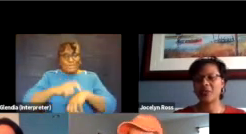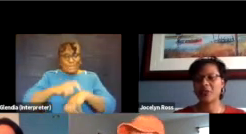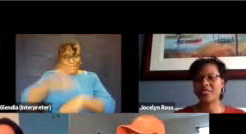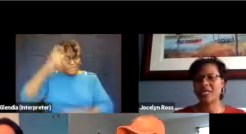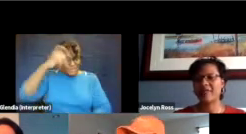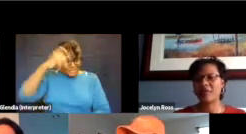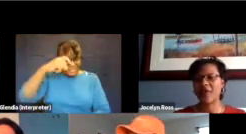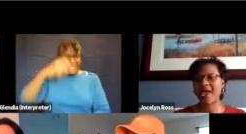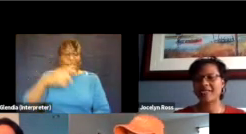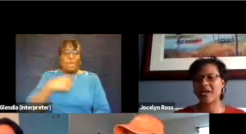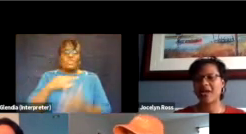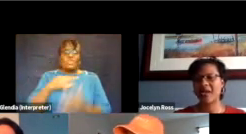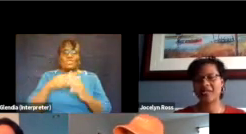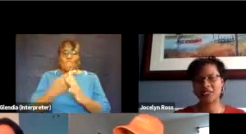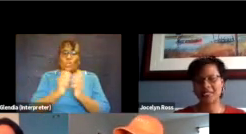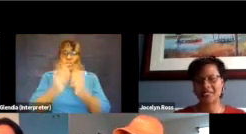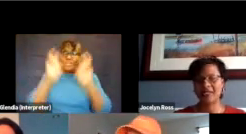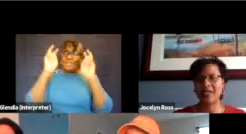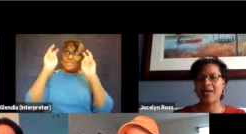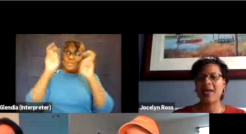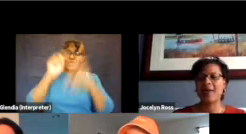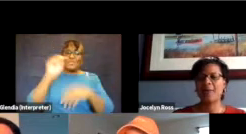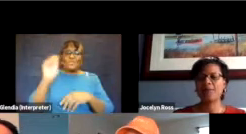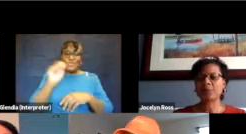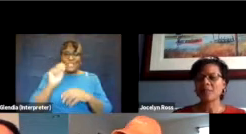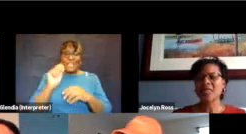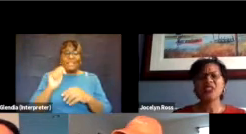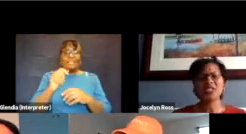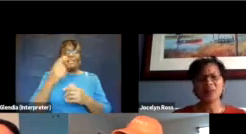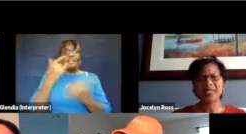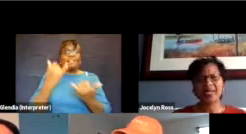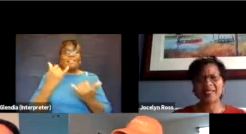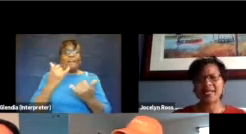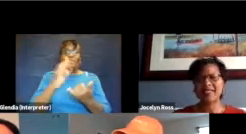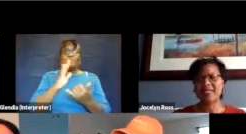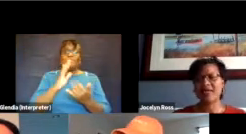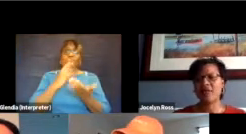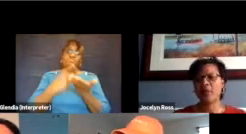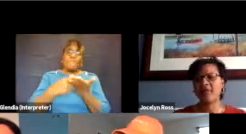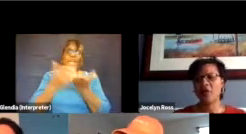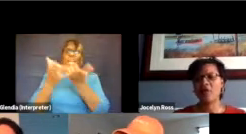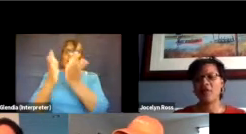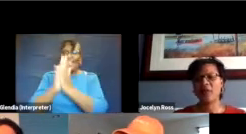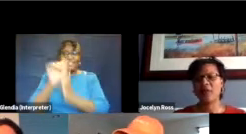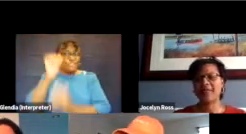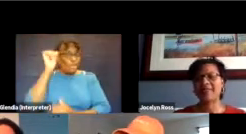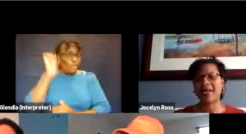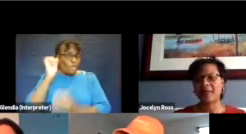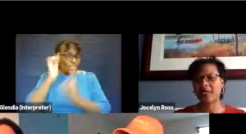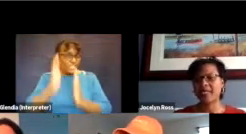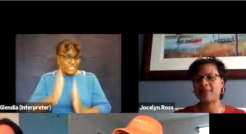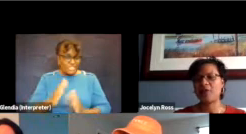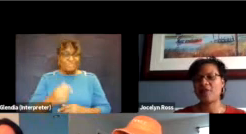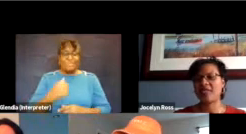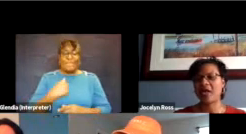Topic Tuesday for Ask the Audiologist. Just want to take a second to give a brief overview. I'm